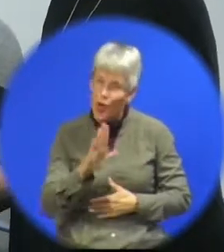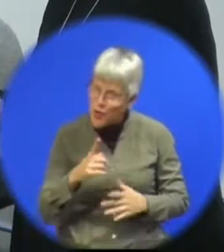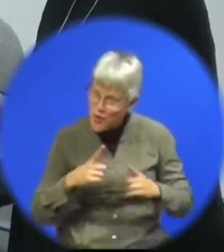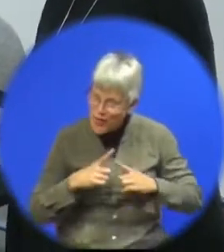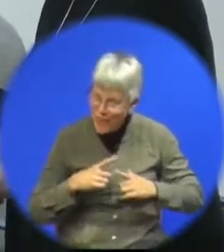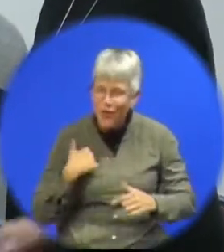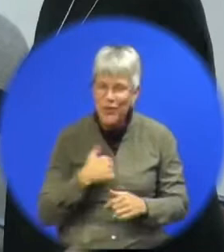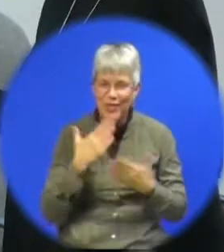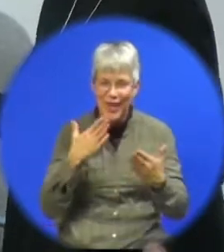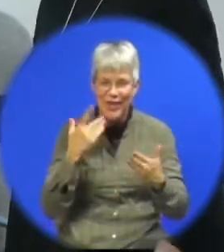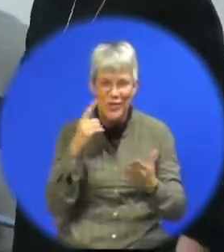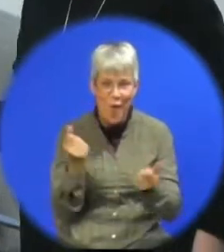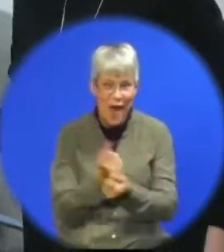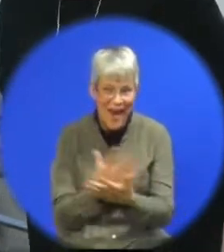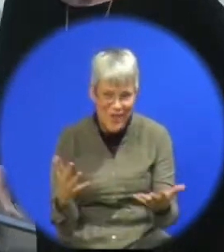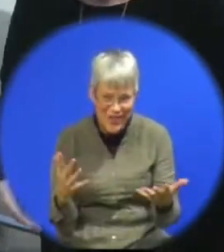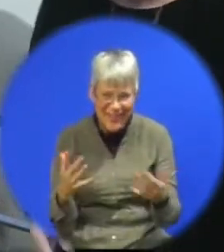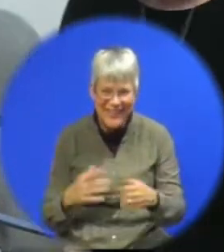everything.